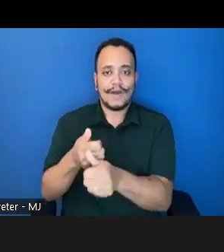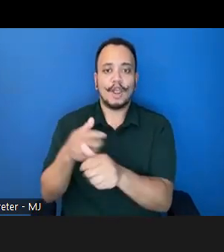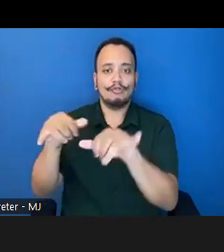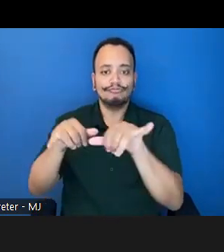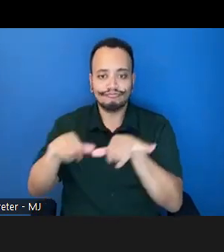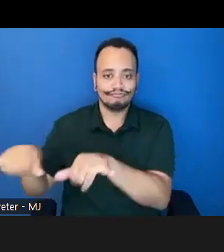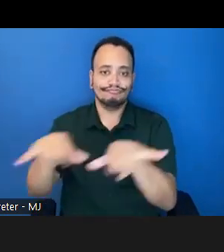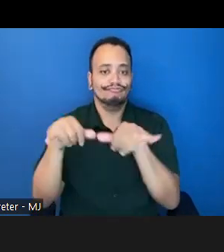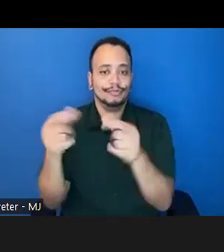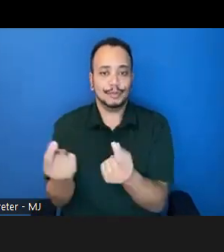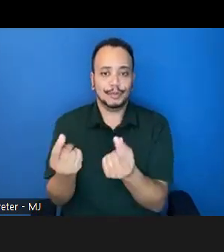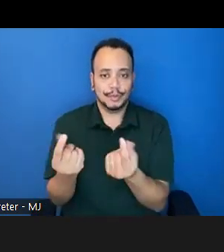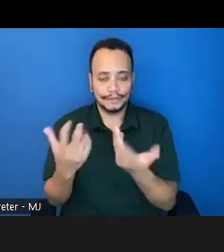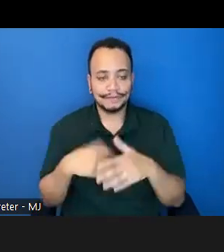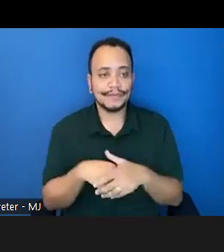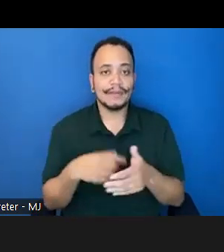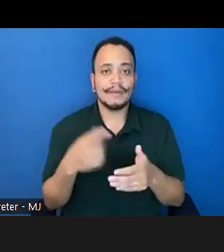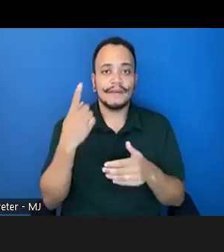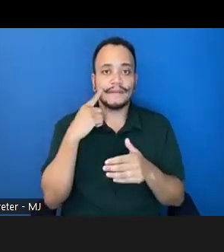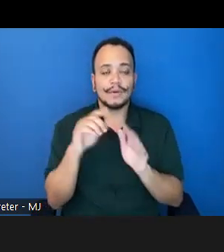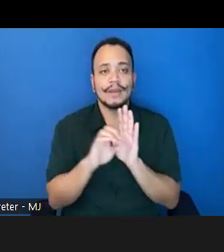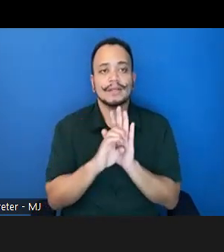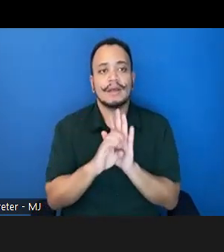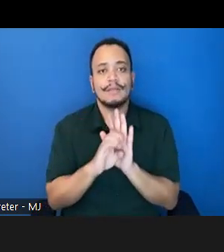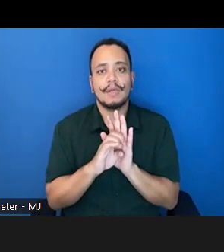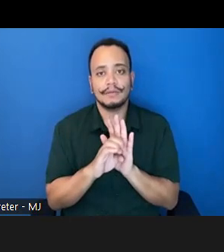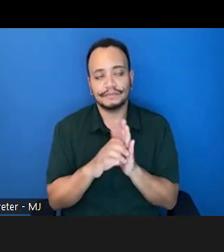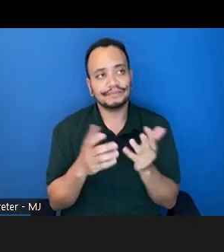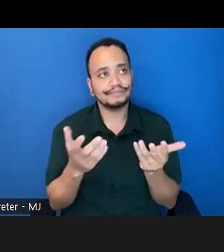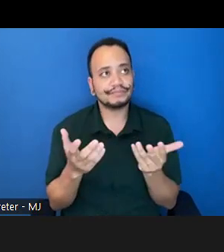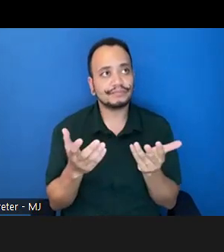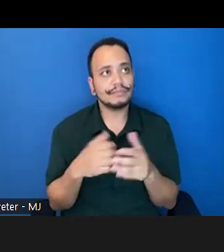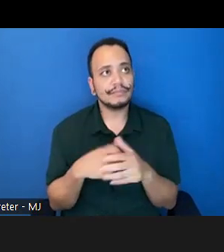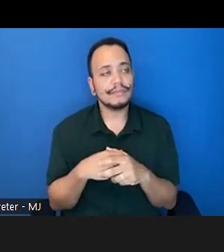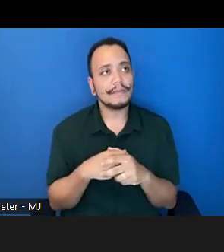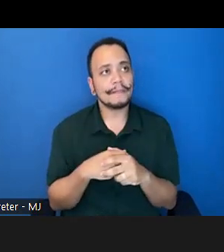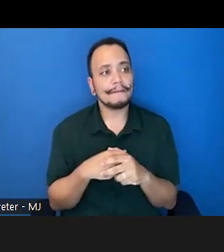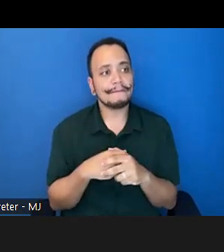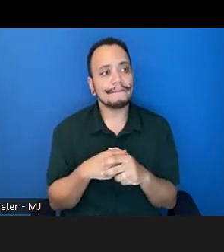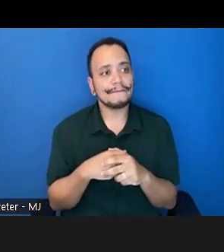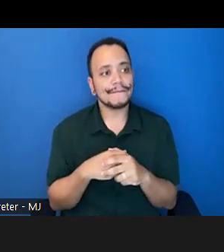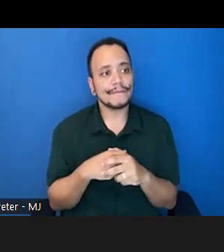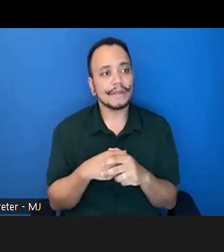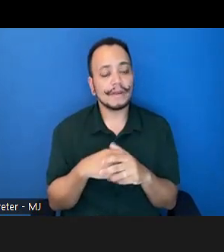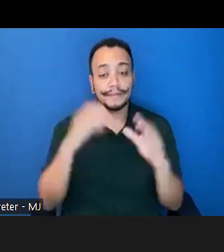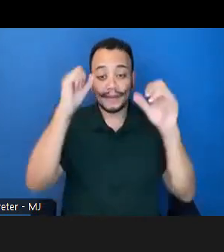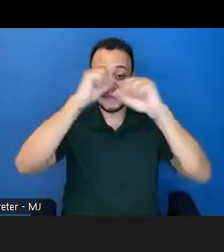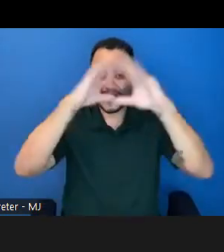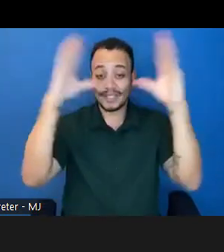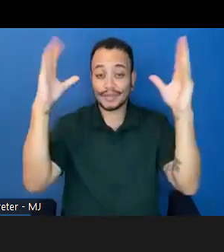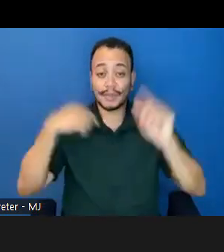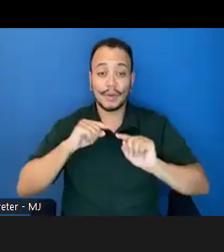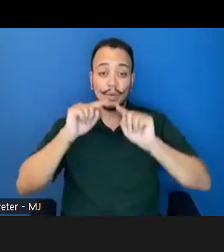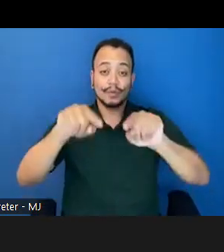way this works is let us begin by sort of imagining we are at a party and